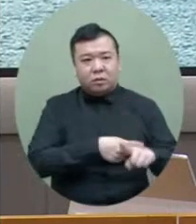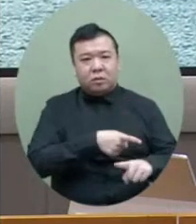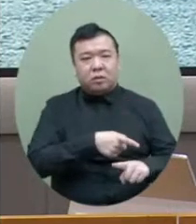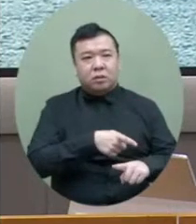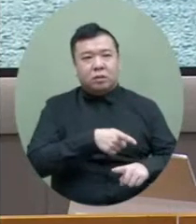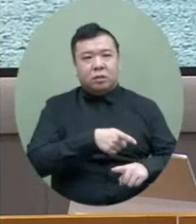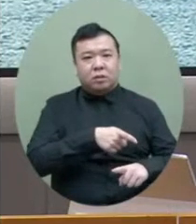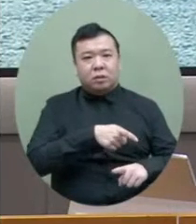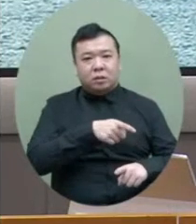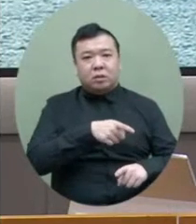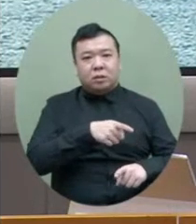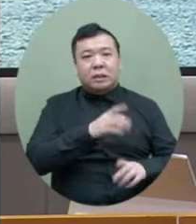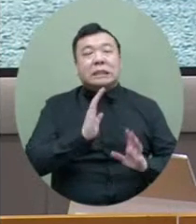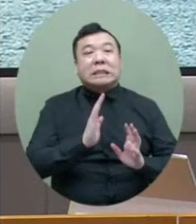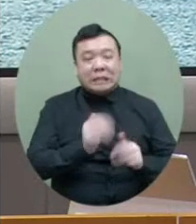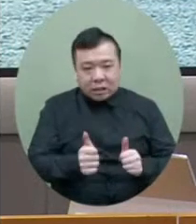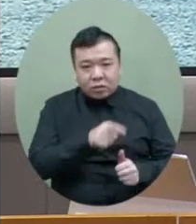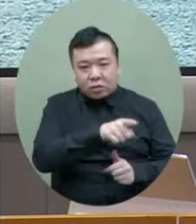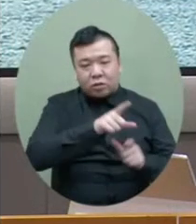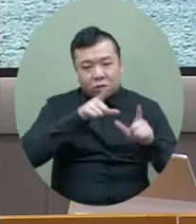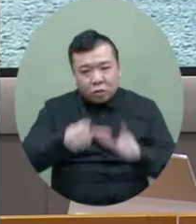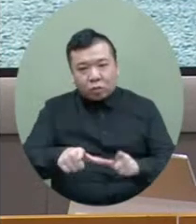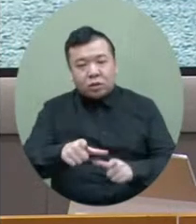a compulsory test.